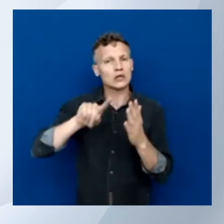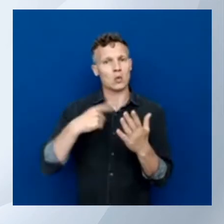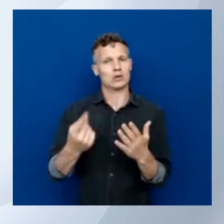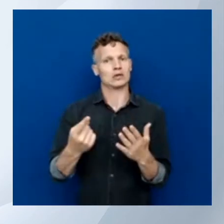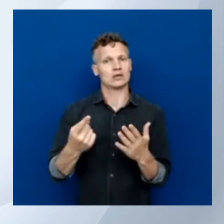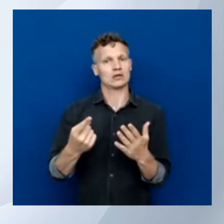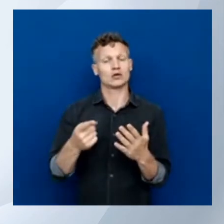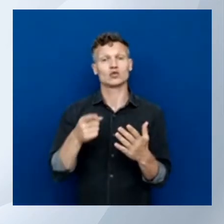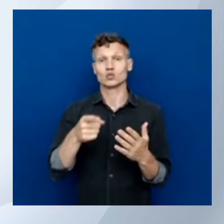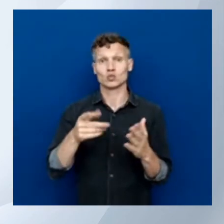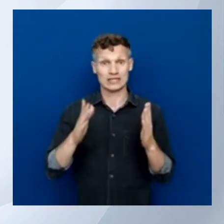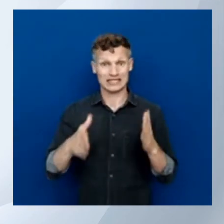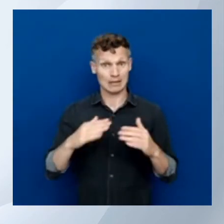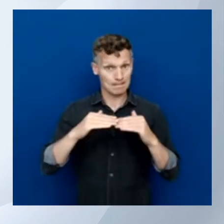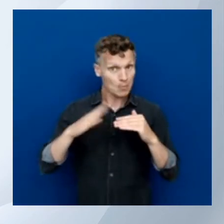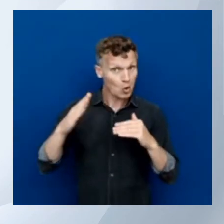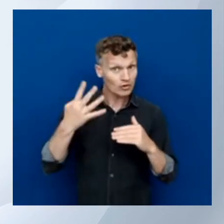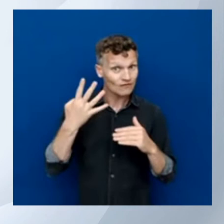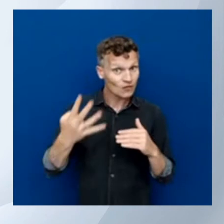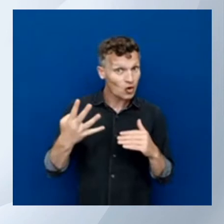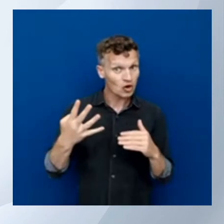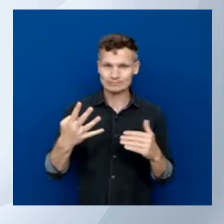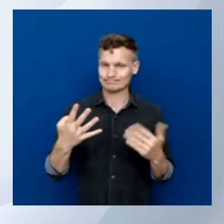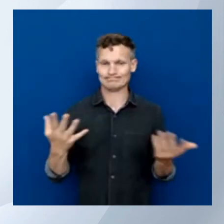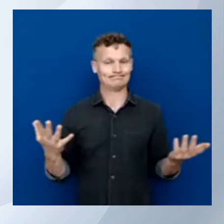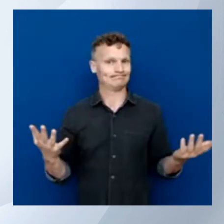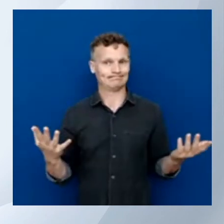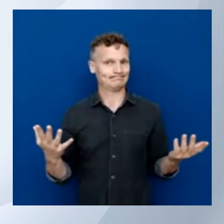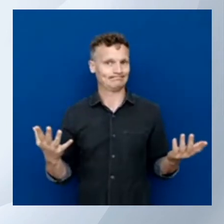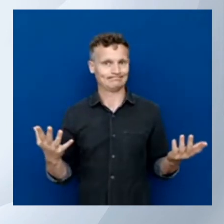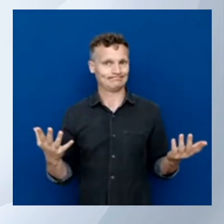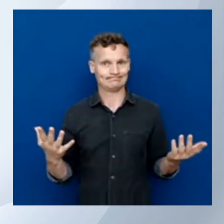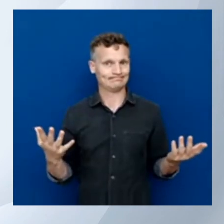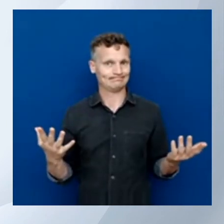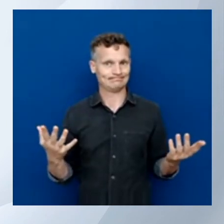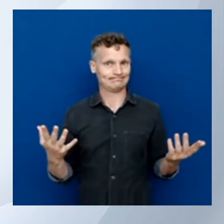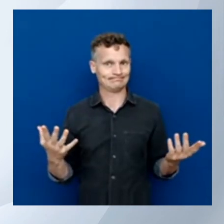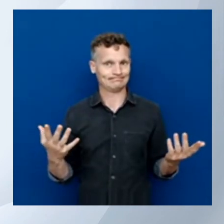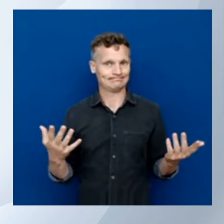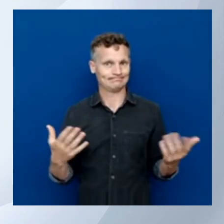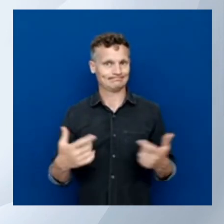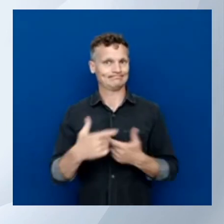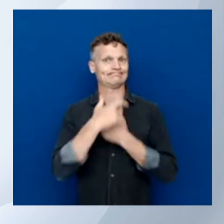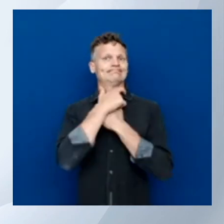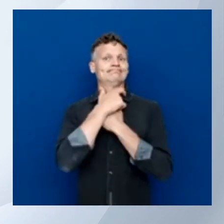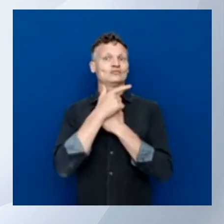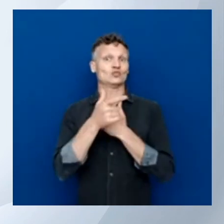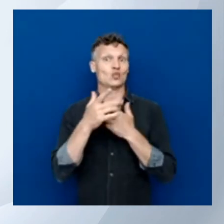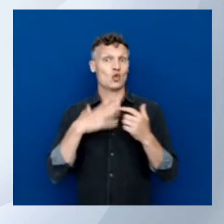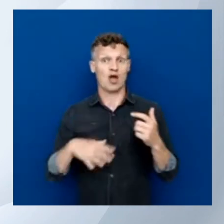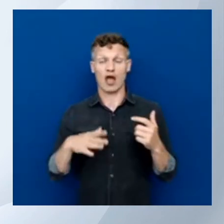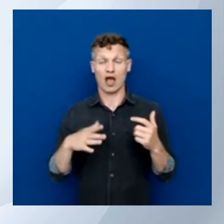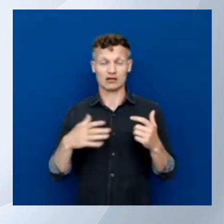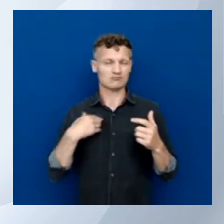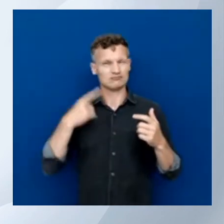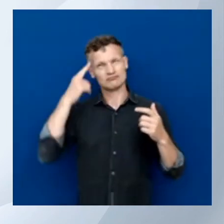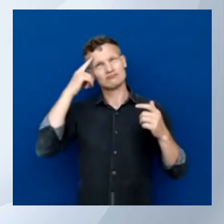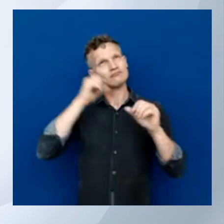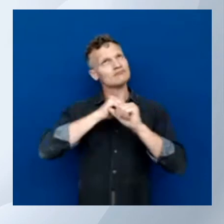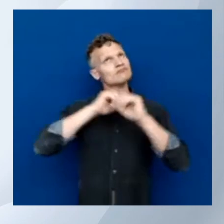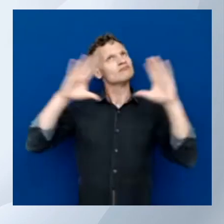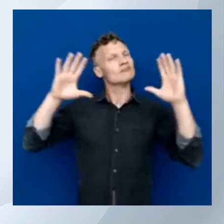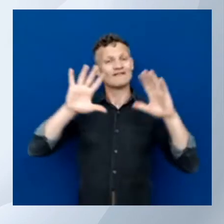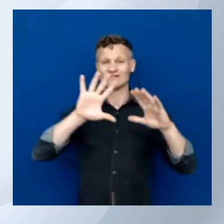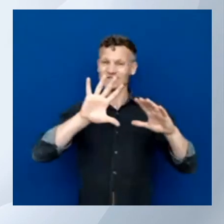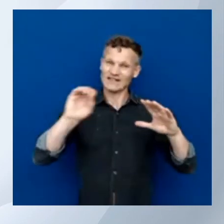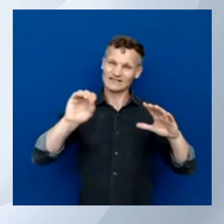more than 4, you're a bit stuck. If you wanted to deploy this to 50 locations all over the world, that's not directly possible. You